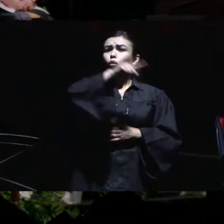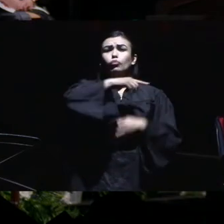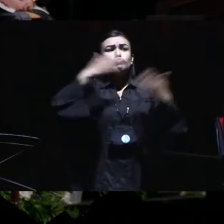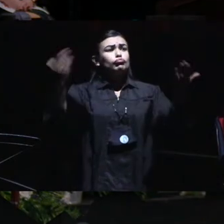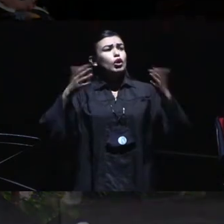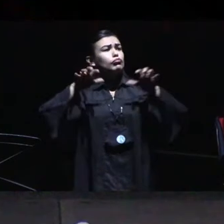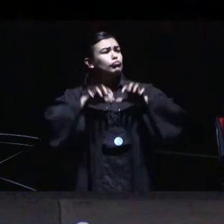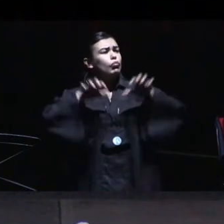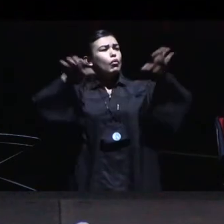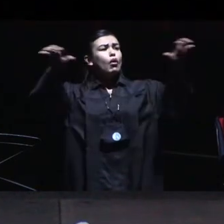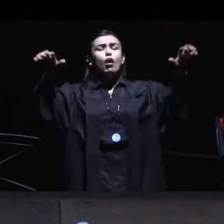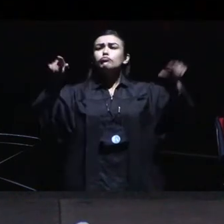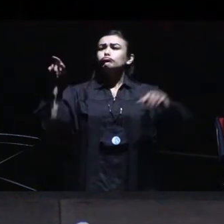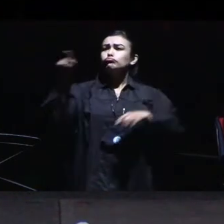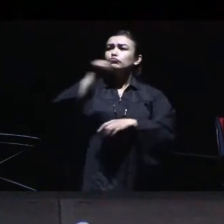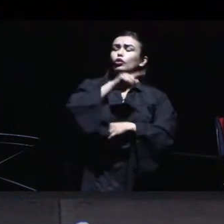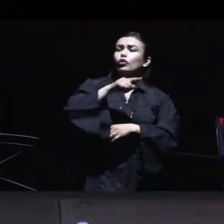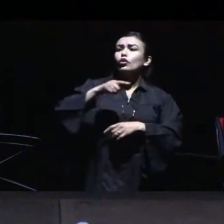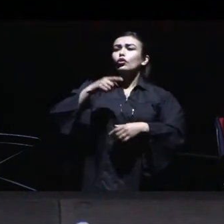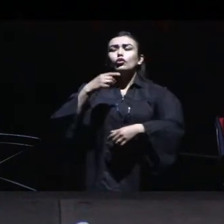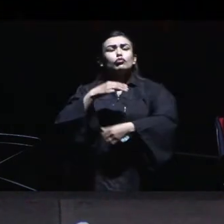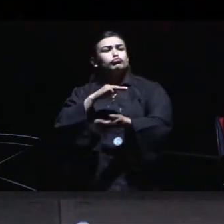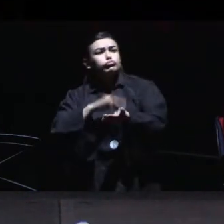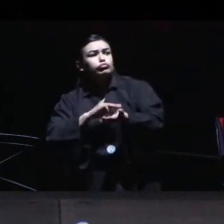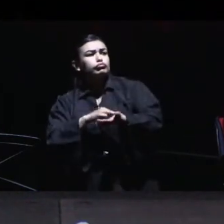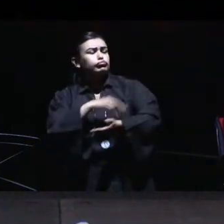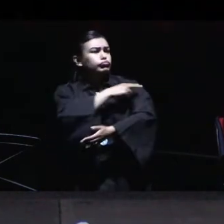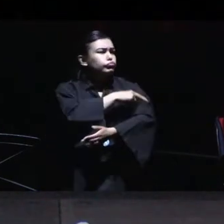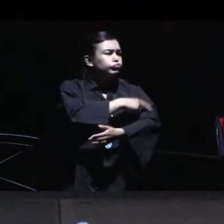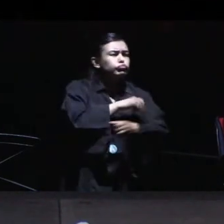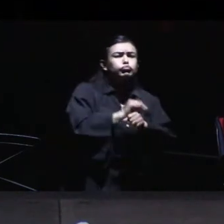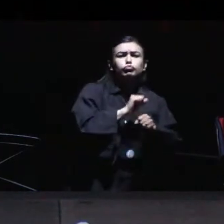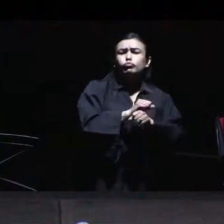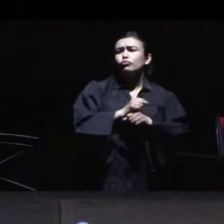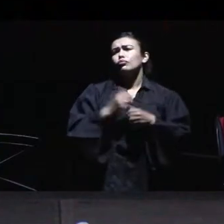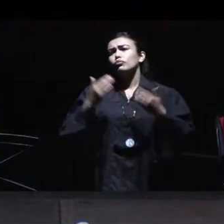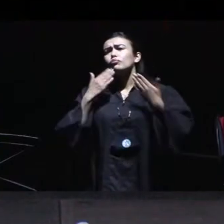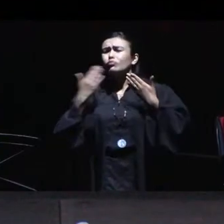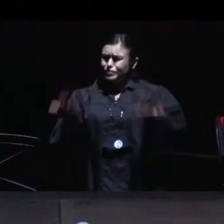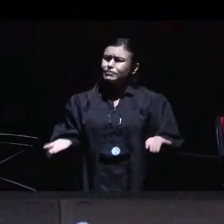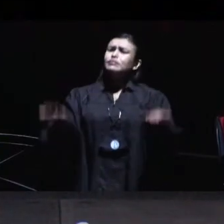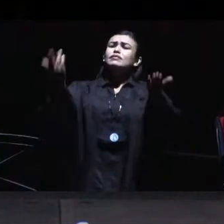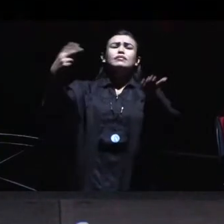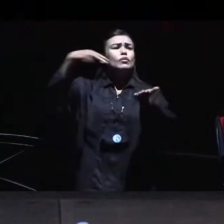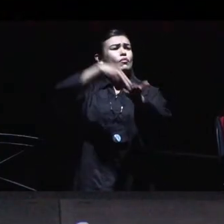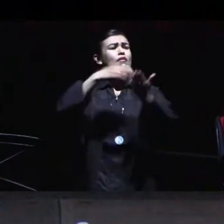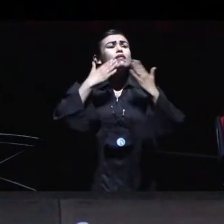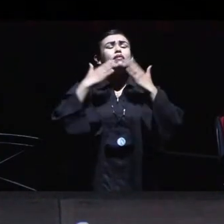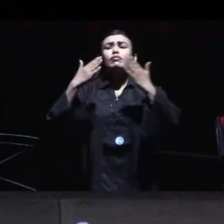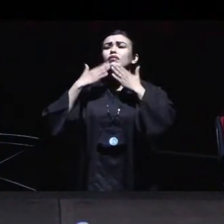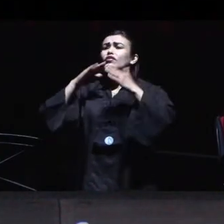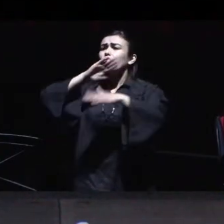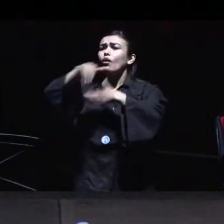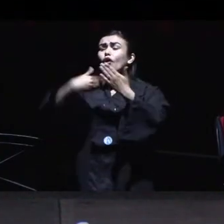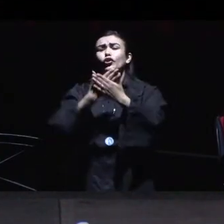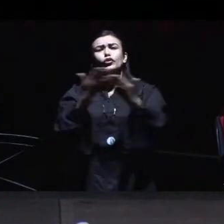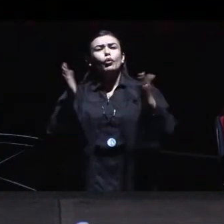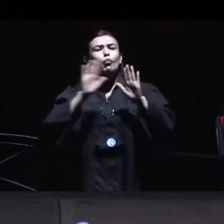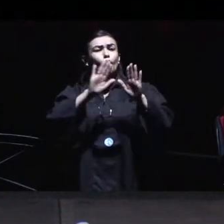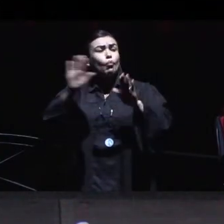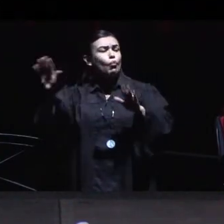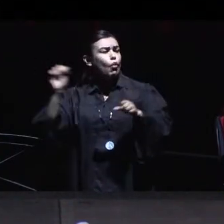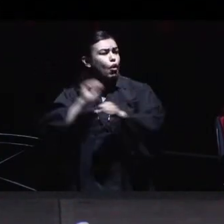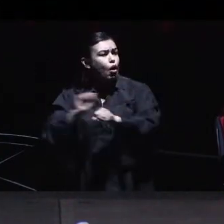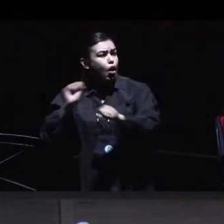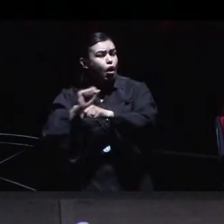workers, servicemen and women, would you please stand up so that we can thank you and acknowledge you for all your service and the hard work.